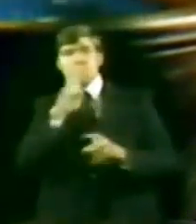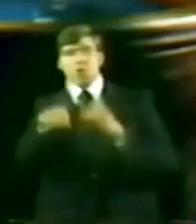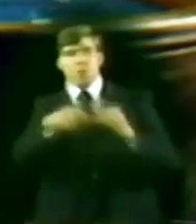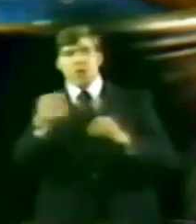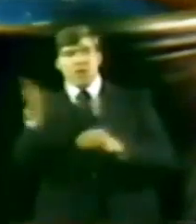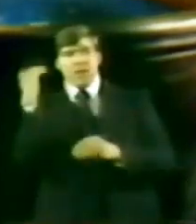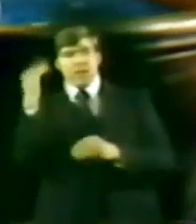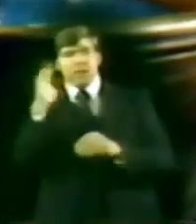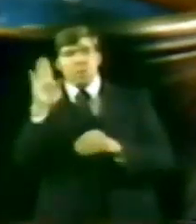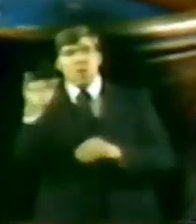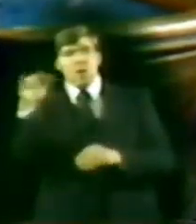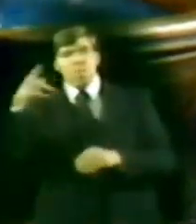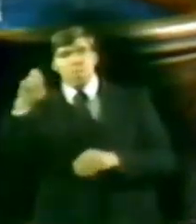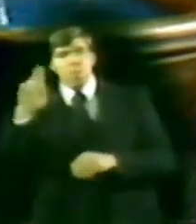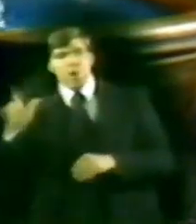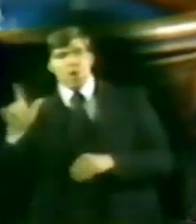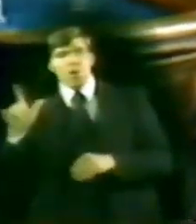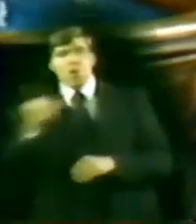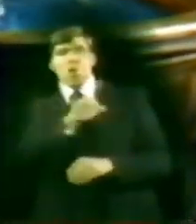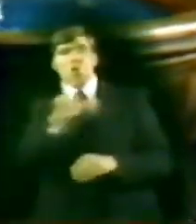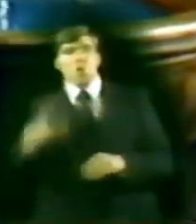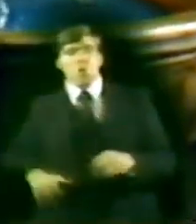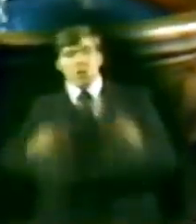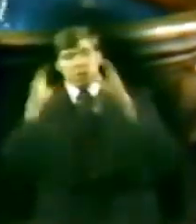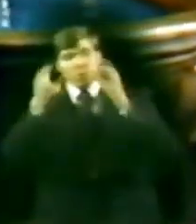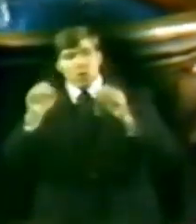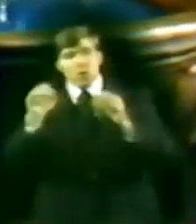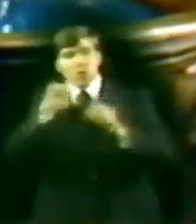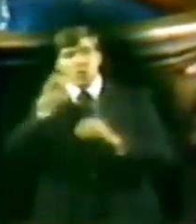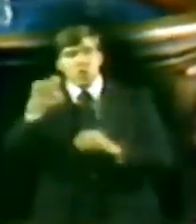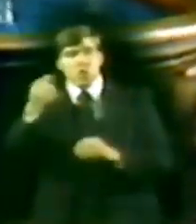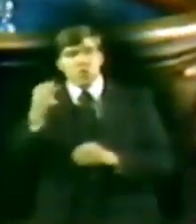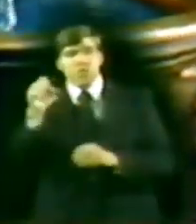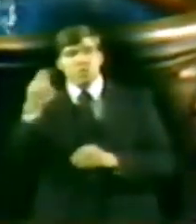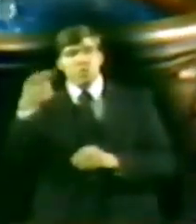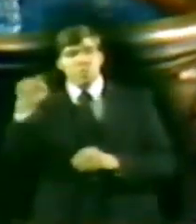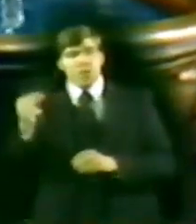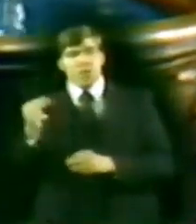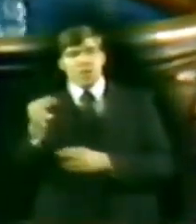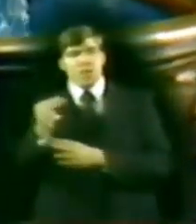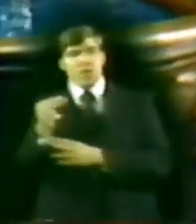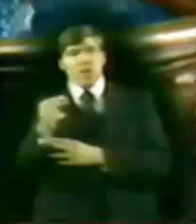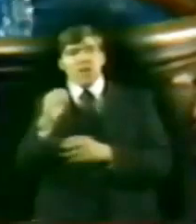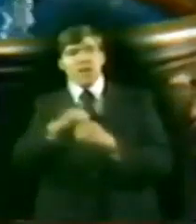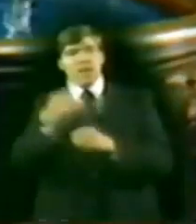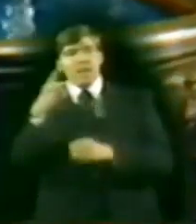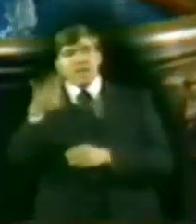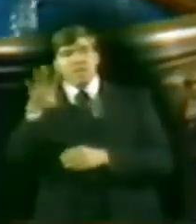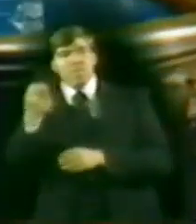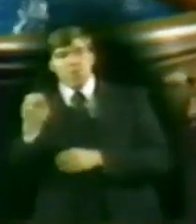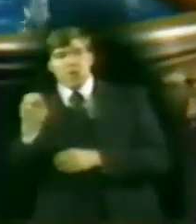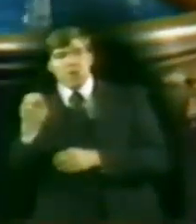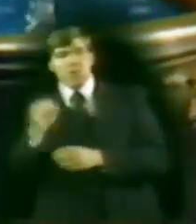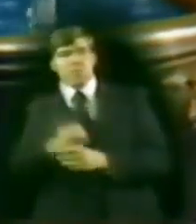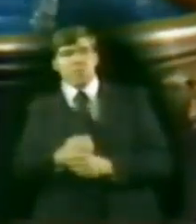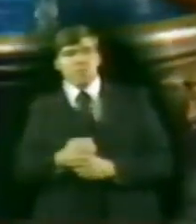Apostle Paul. The Lord instructed Joseph Smith regarding this ancient practice in 1840.